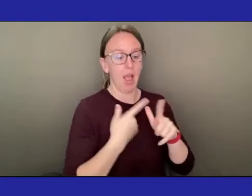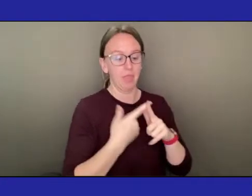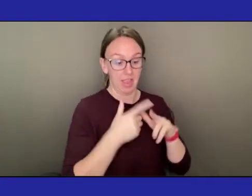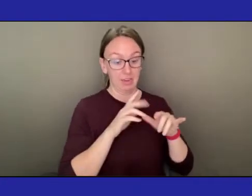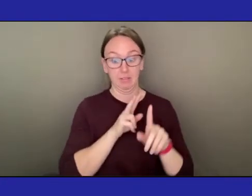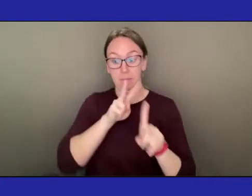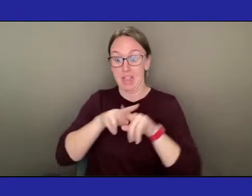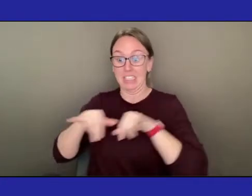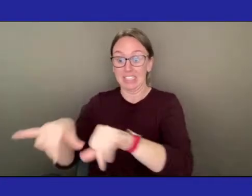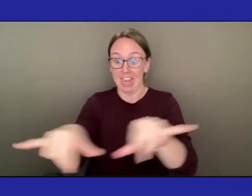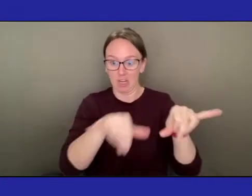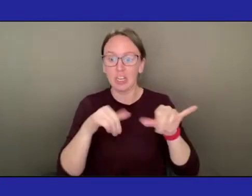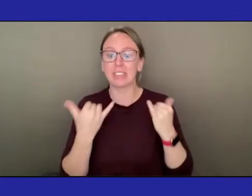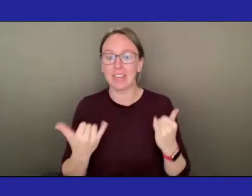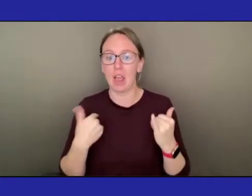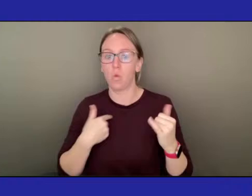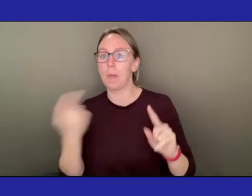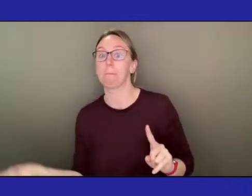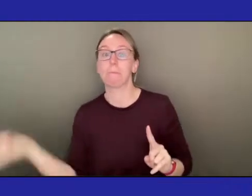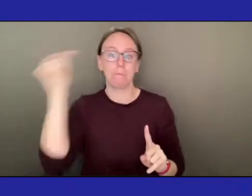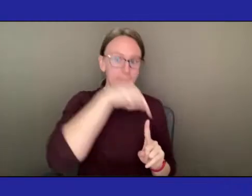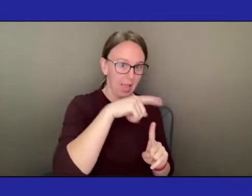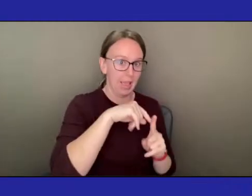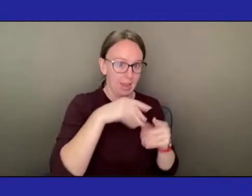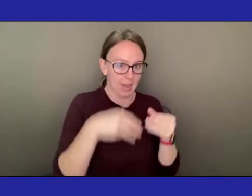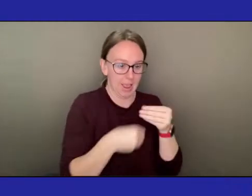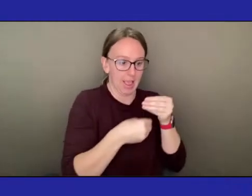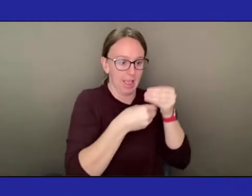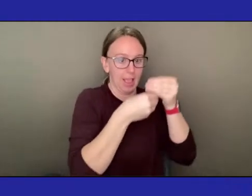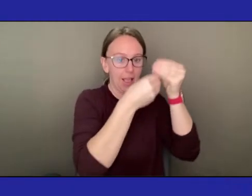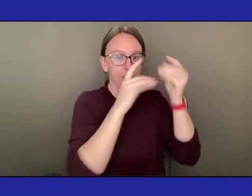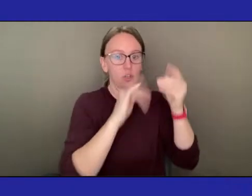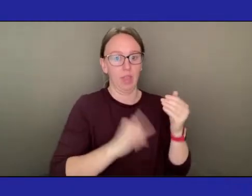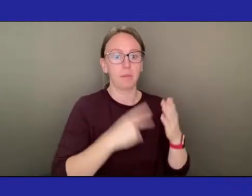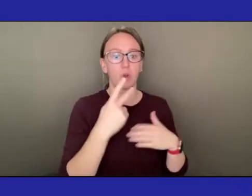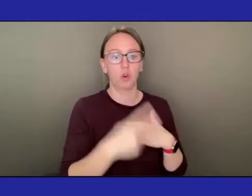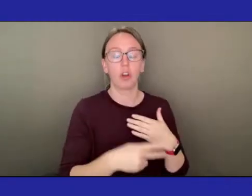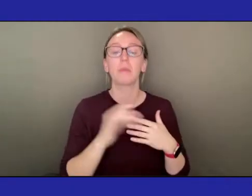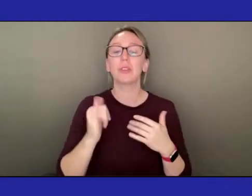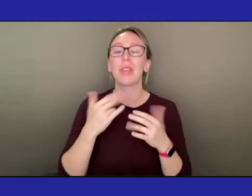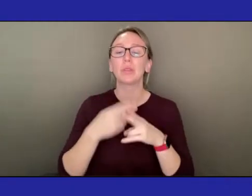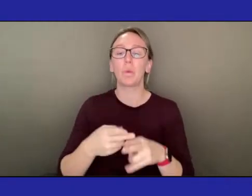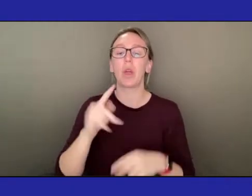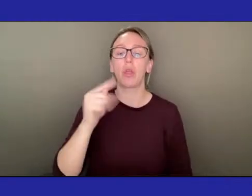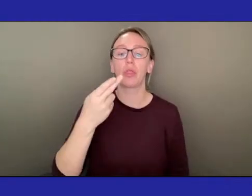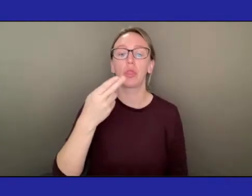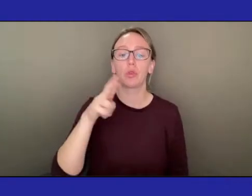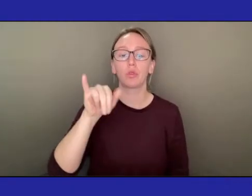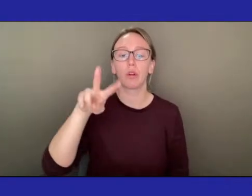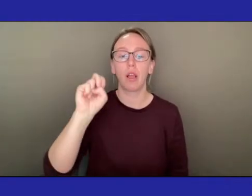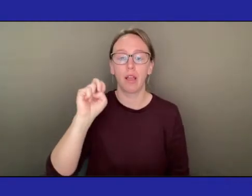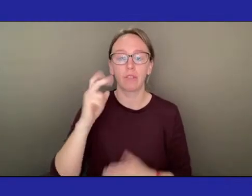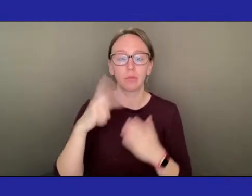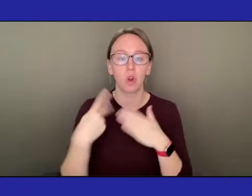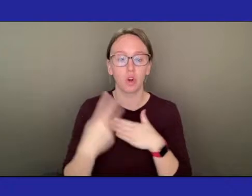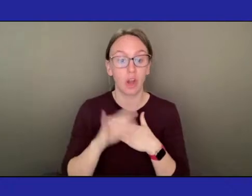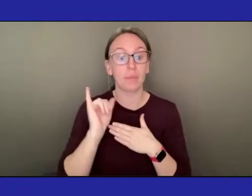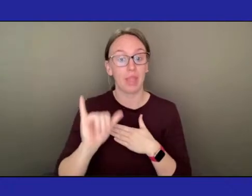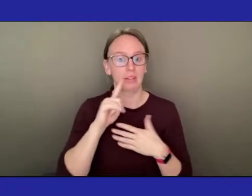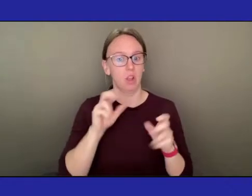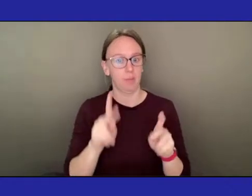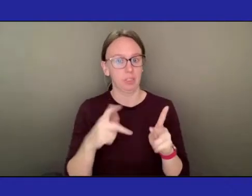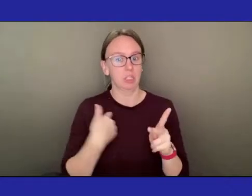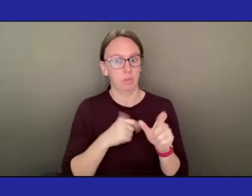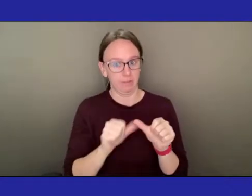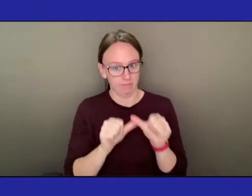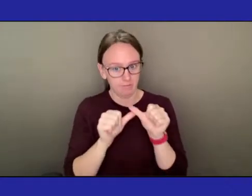that now the Thrive program, and that is an opportunity you can see here that we have held, and we have launched these technology